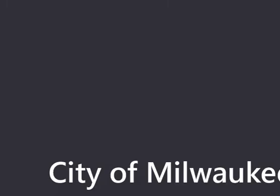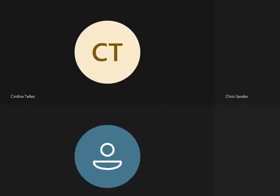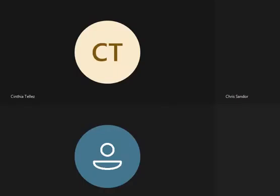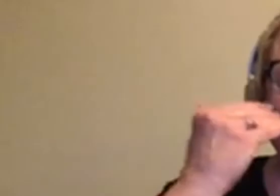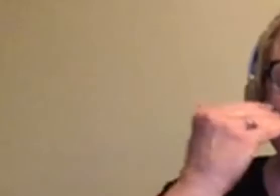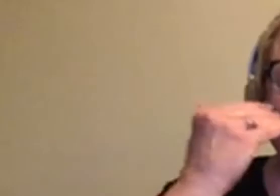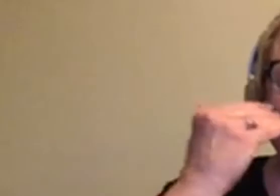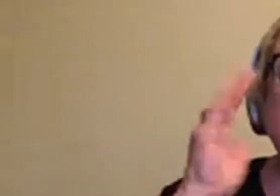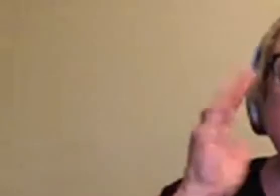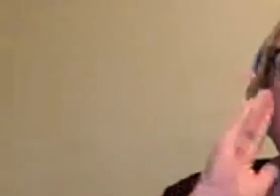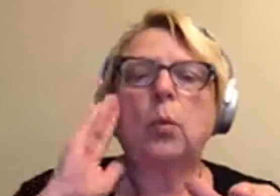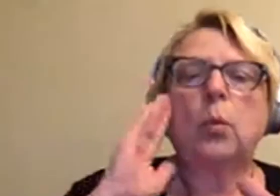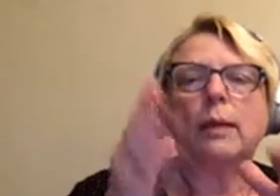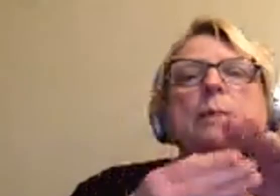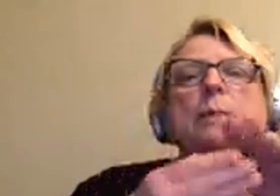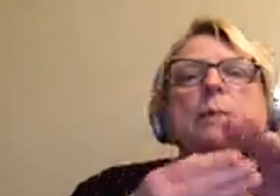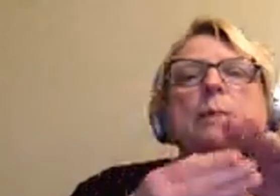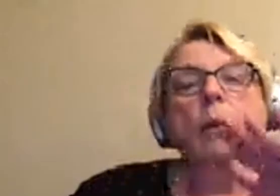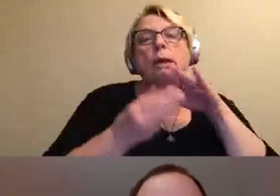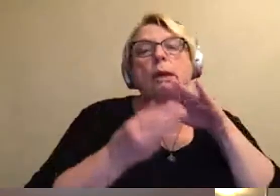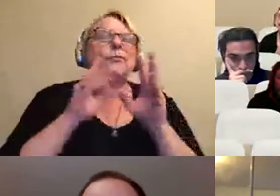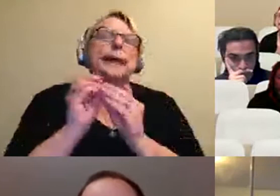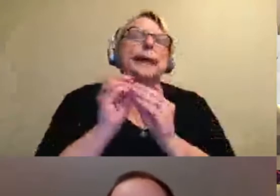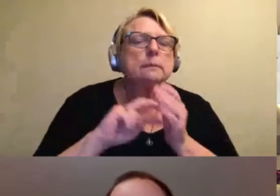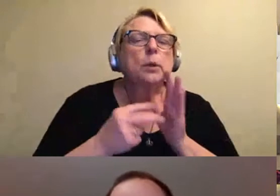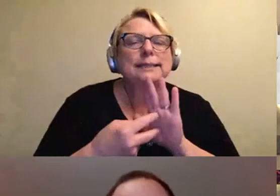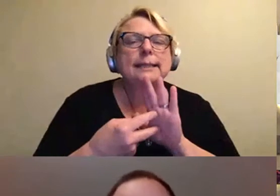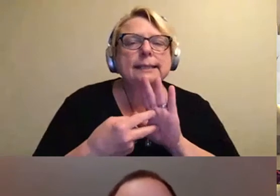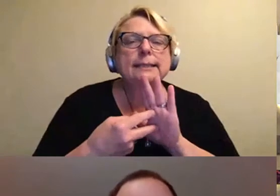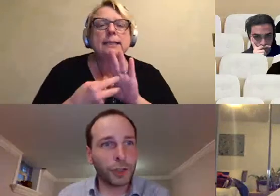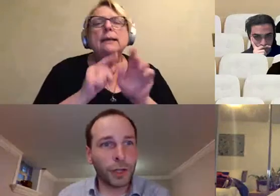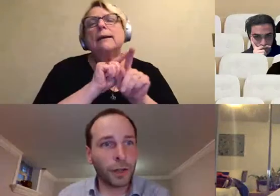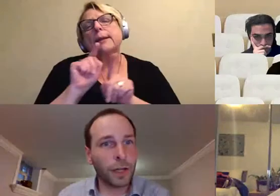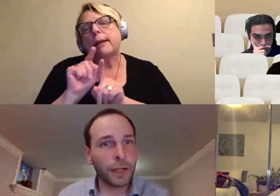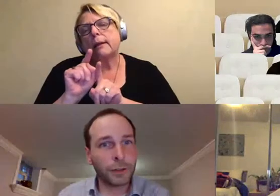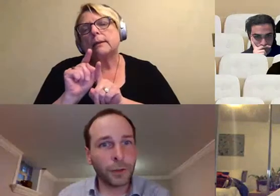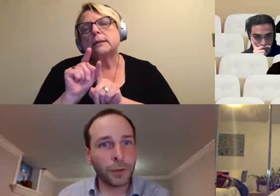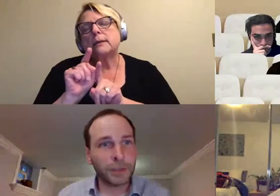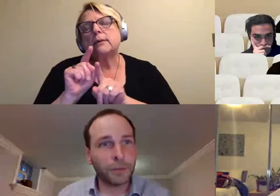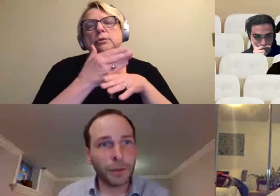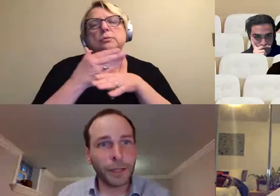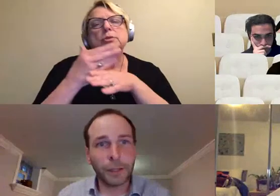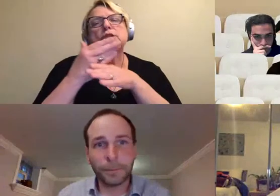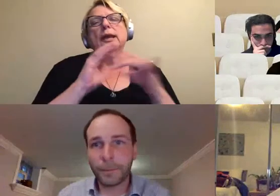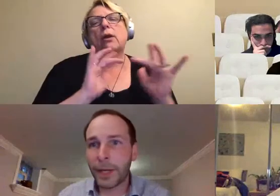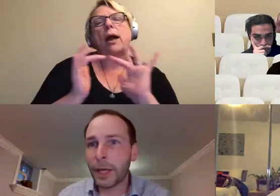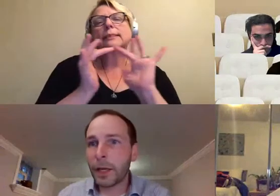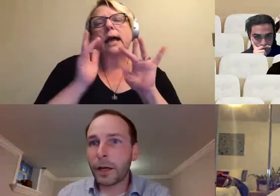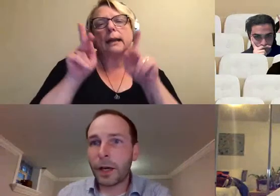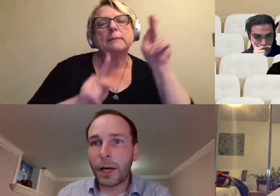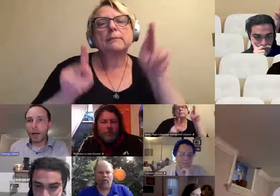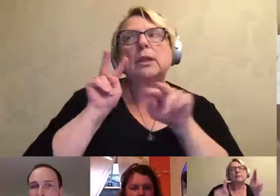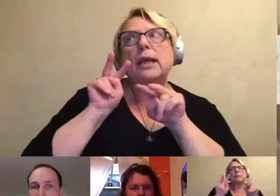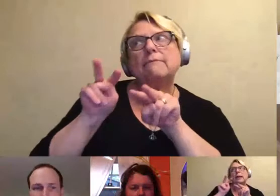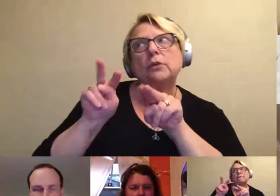be recorded, mostly for meeting minute purposes, but also just so that we can share it online so others can view it later.